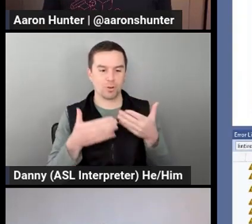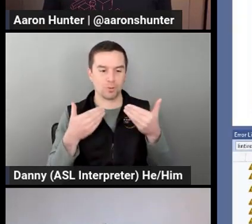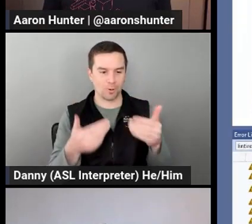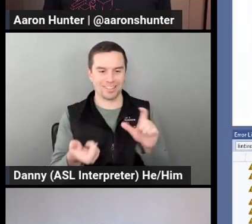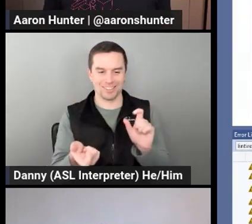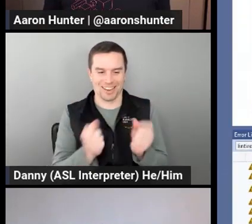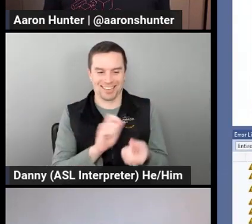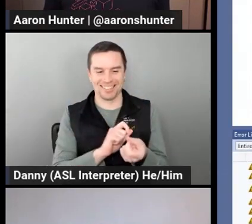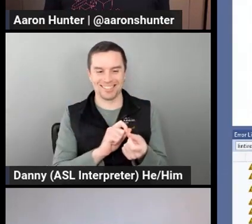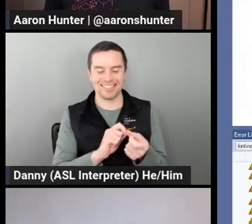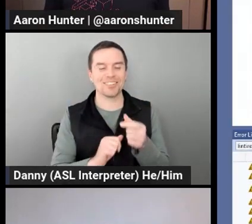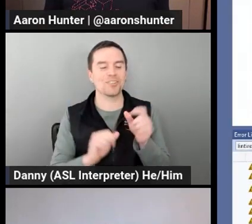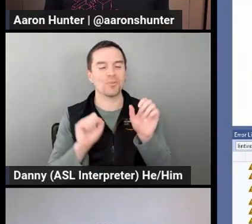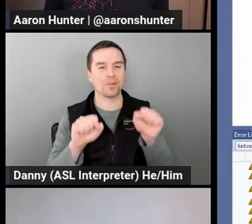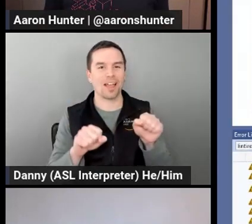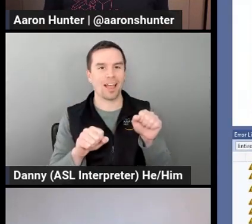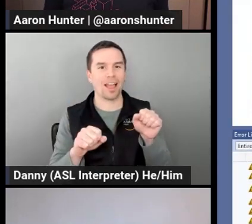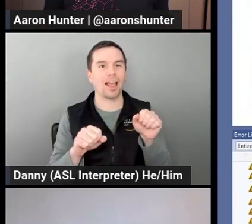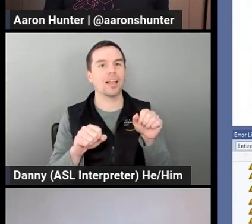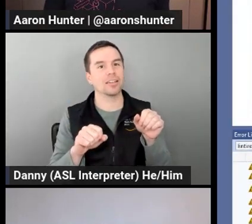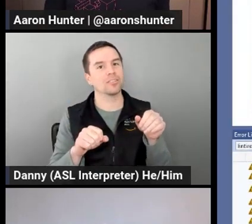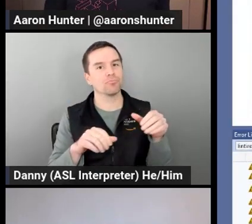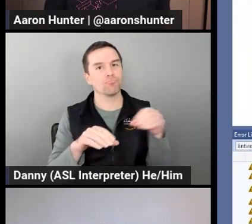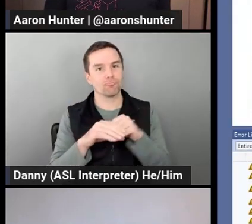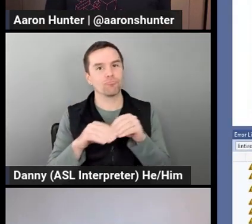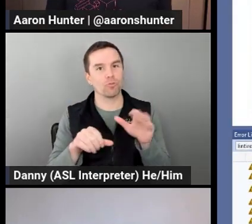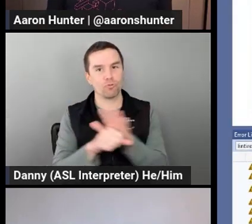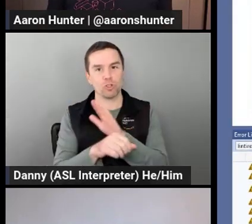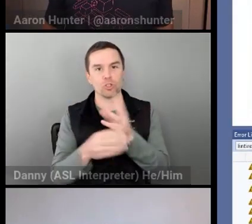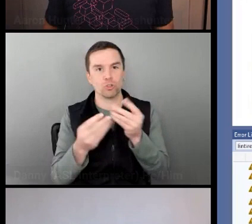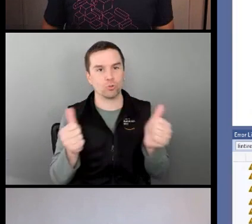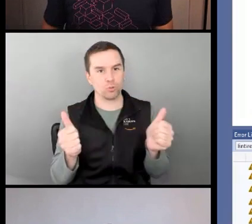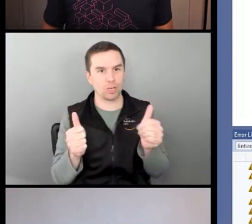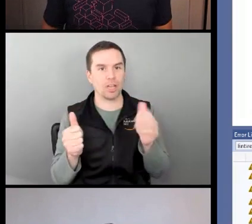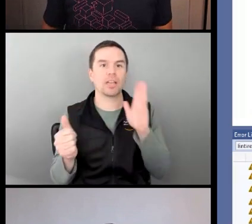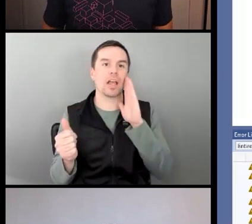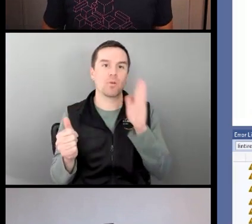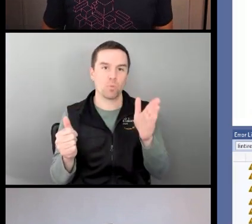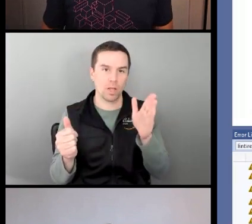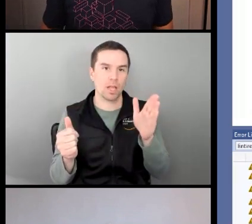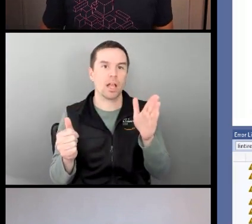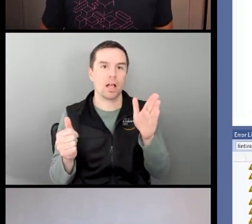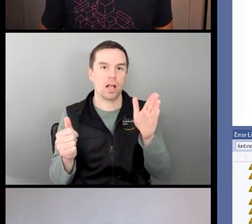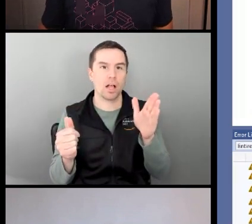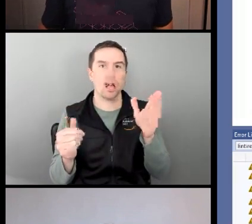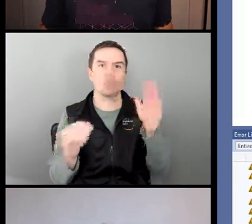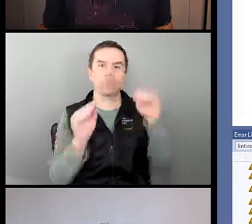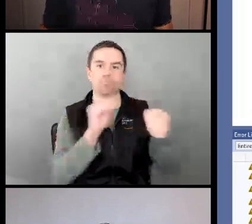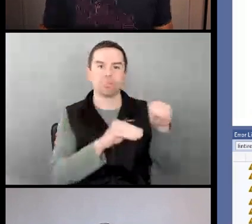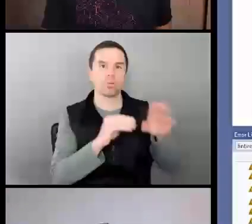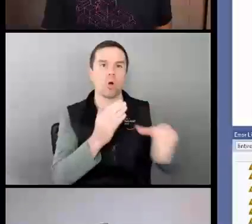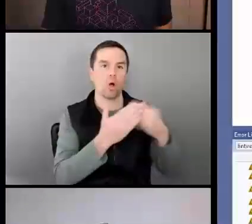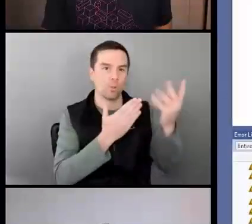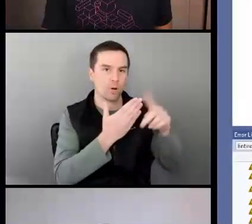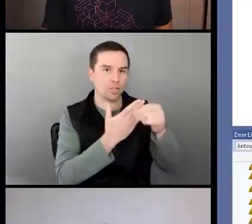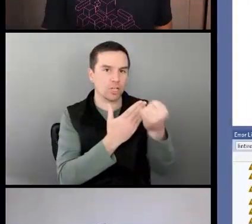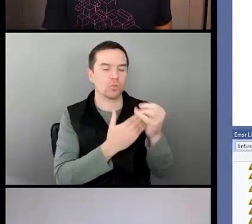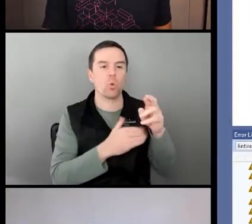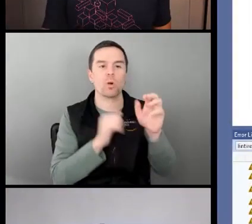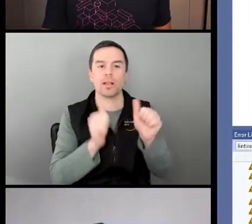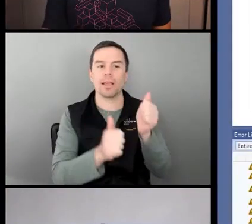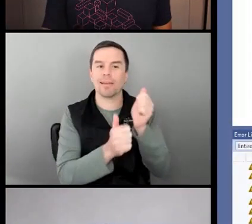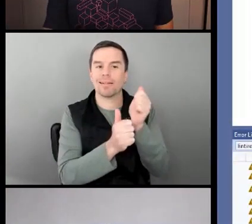either port the entire solution and it will port all the projects, or you can port selected projects one by one that we talked about, right? Based on,